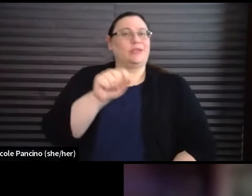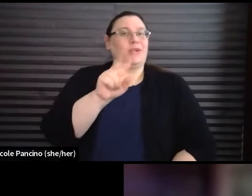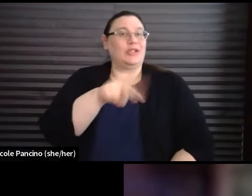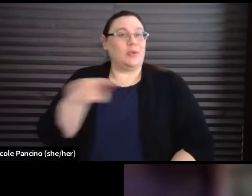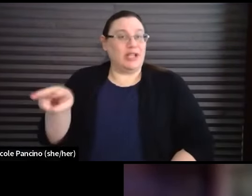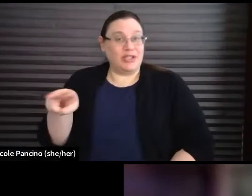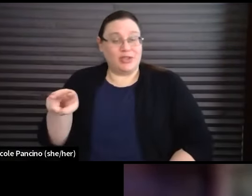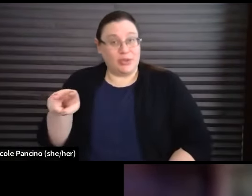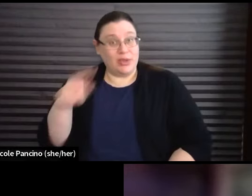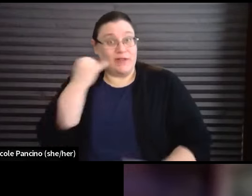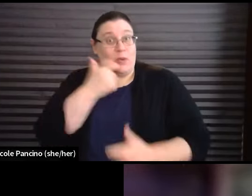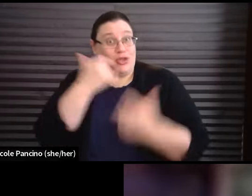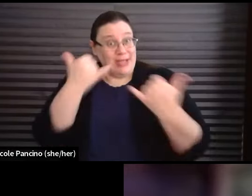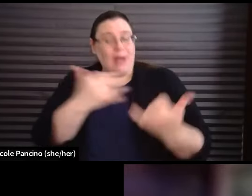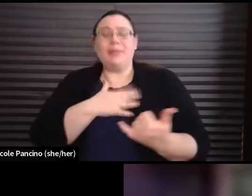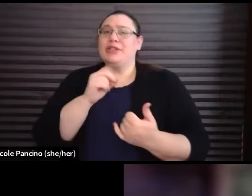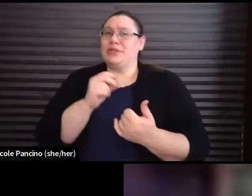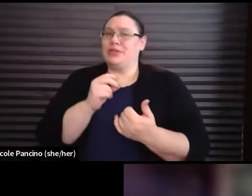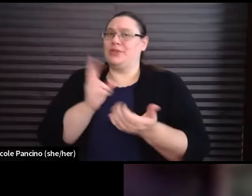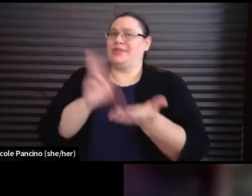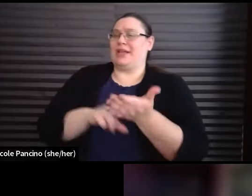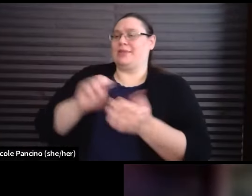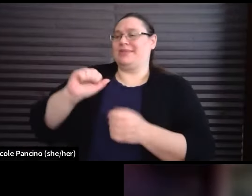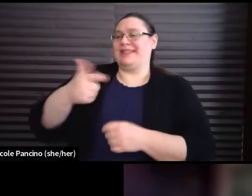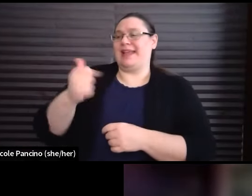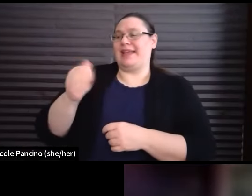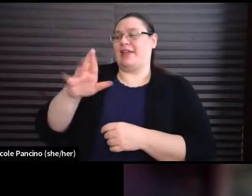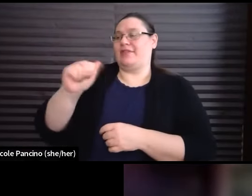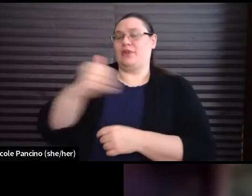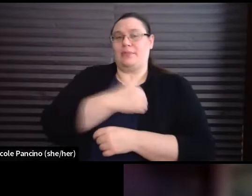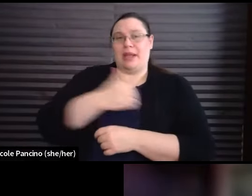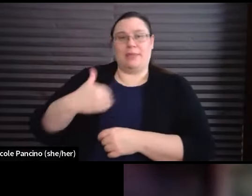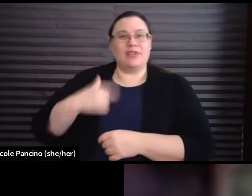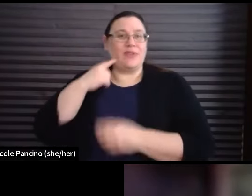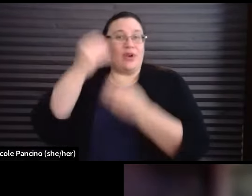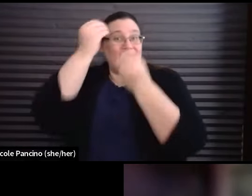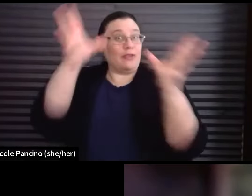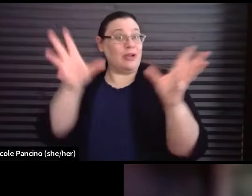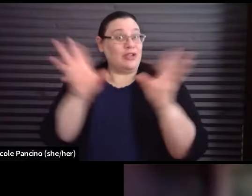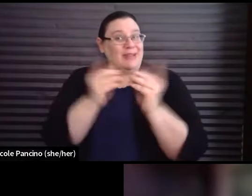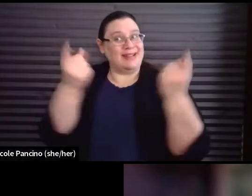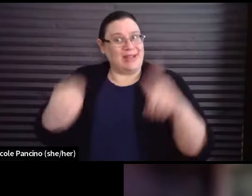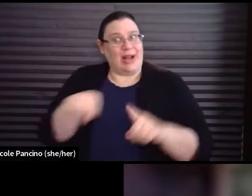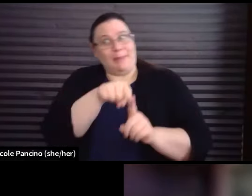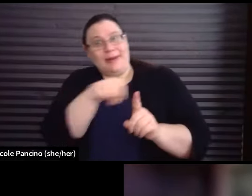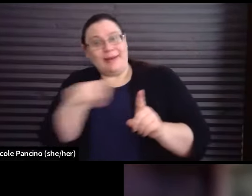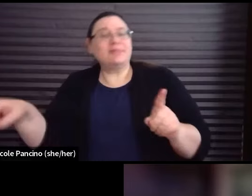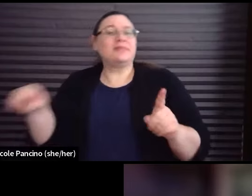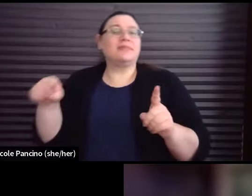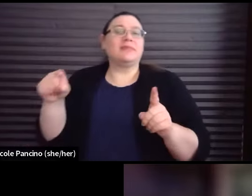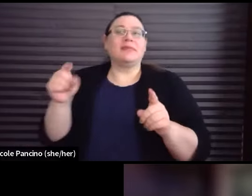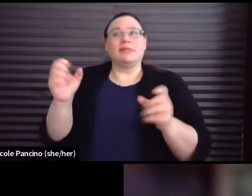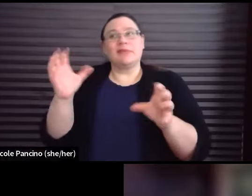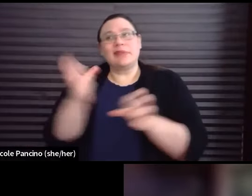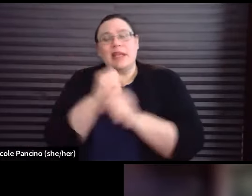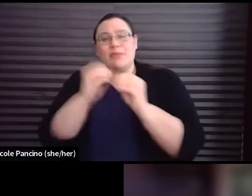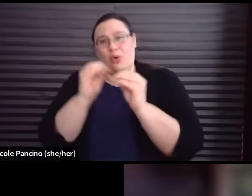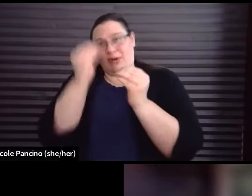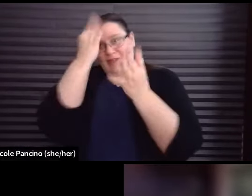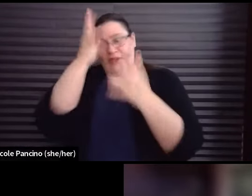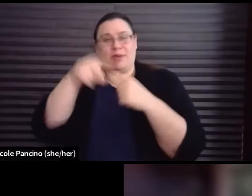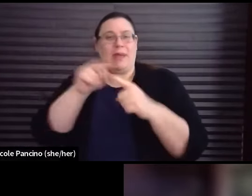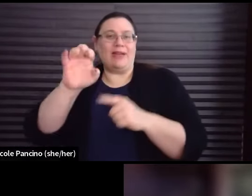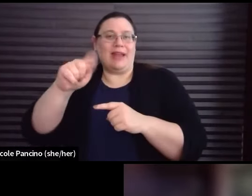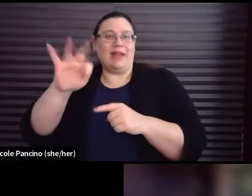please be sure to sign up, SAG-AFTRA members, for the informational sessions, find out more information about the Netflix contract. Obviously,